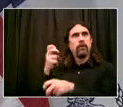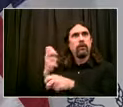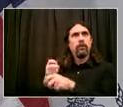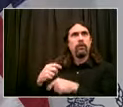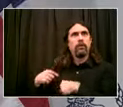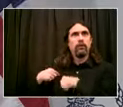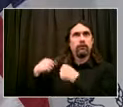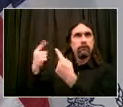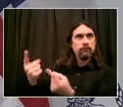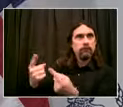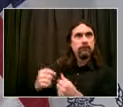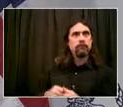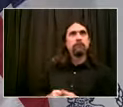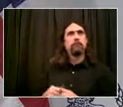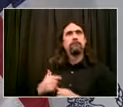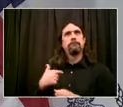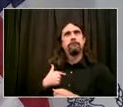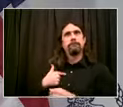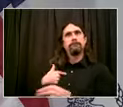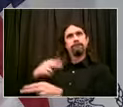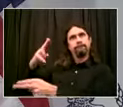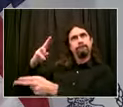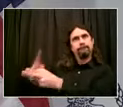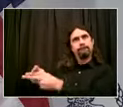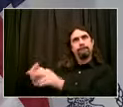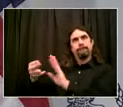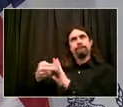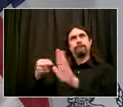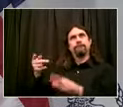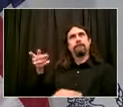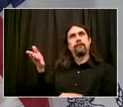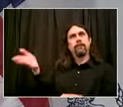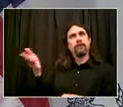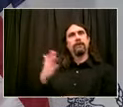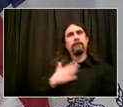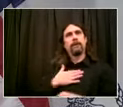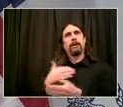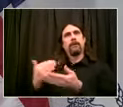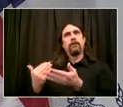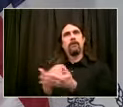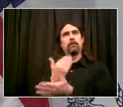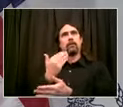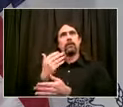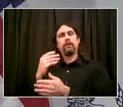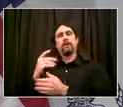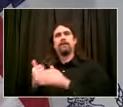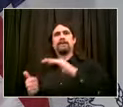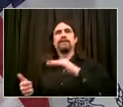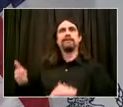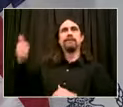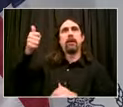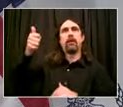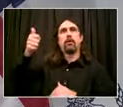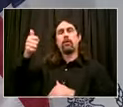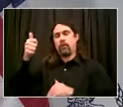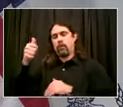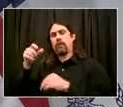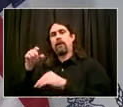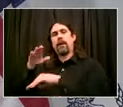advisor. I'm going to refer to her as our recovery czar because what she has to do is really pull these strands